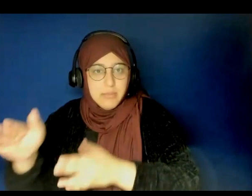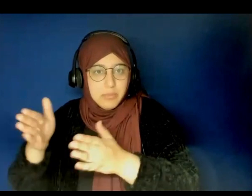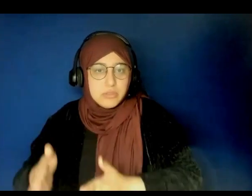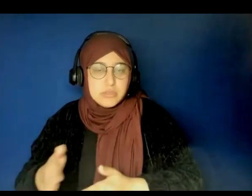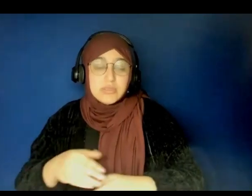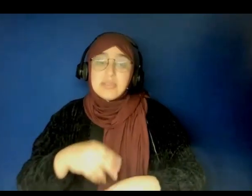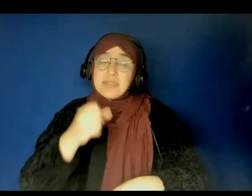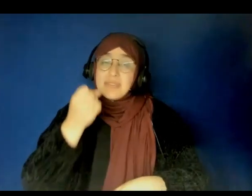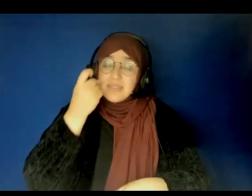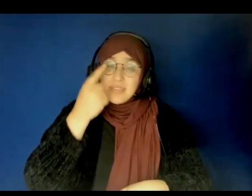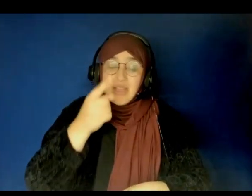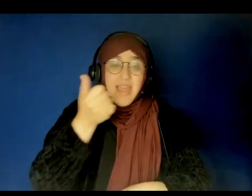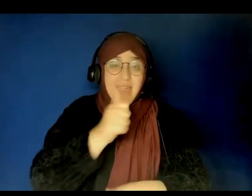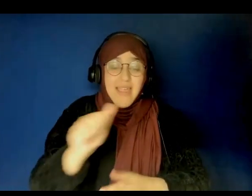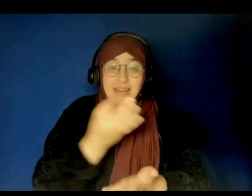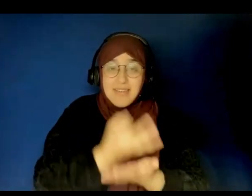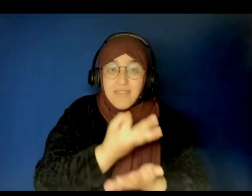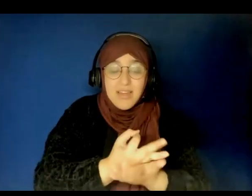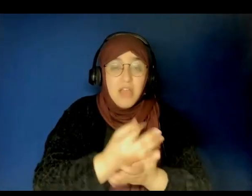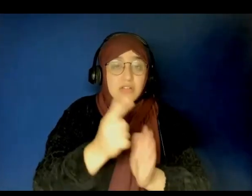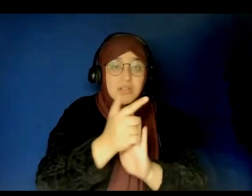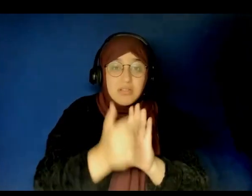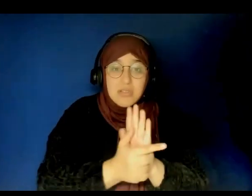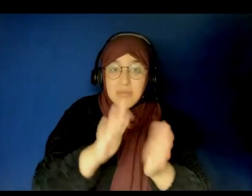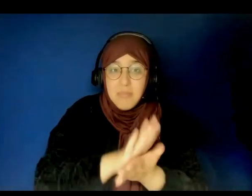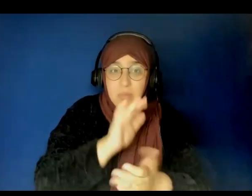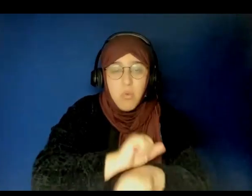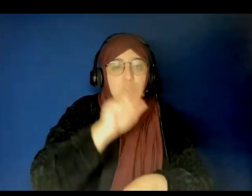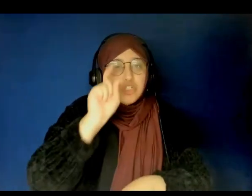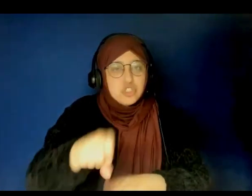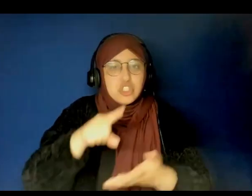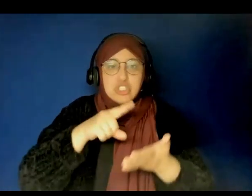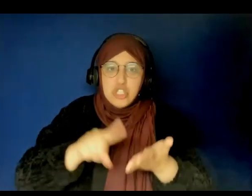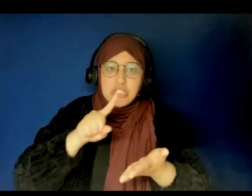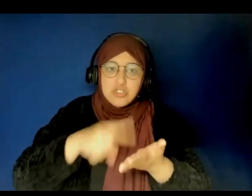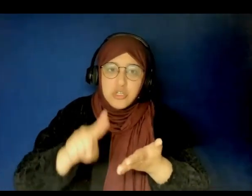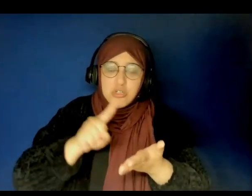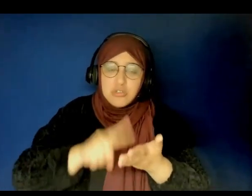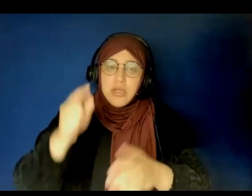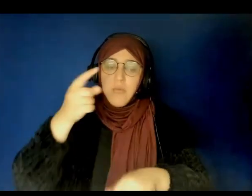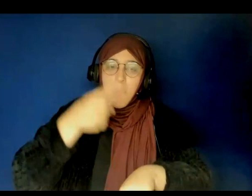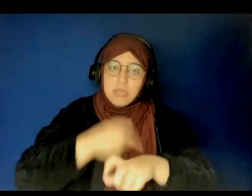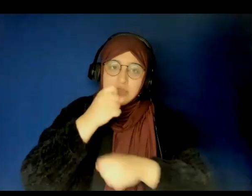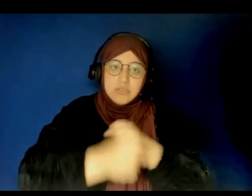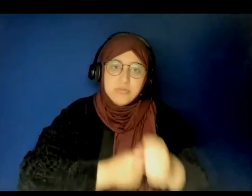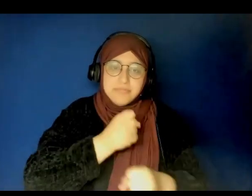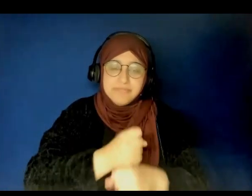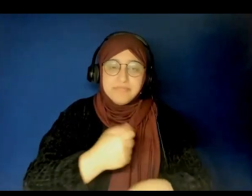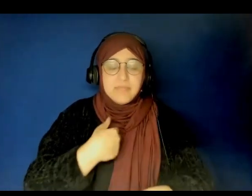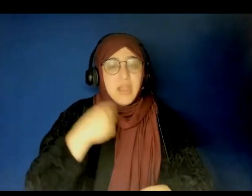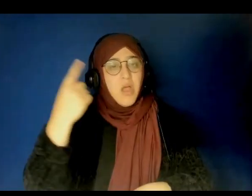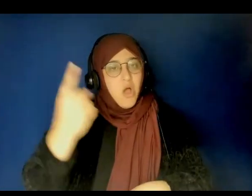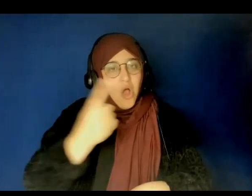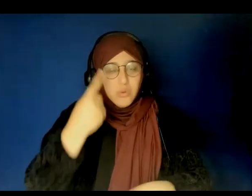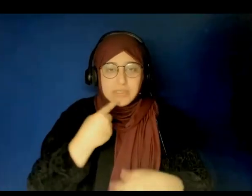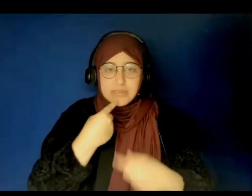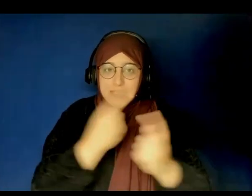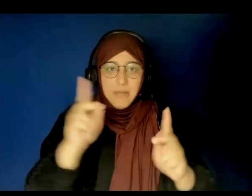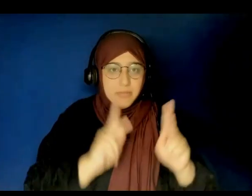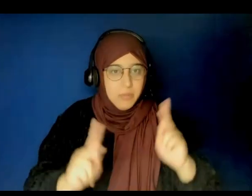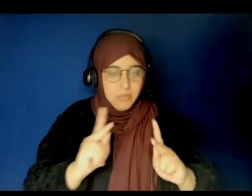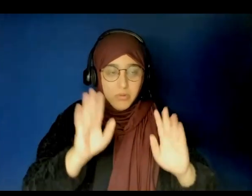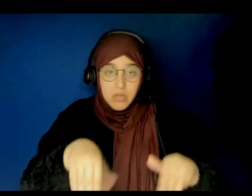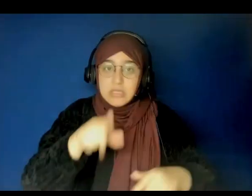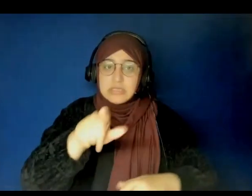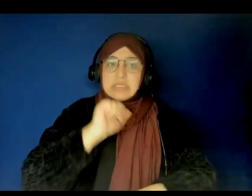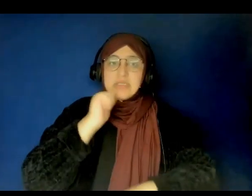be checked in on once a year. So what I tell people is set an anniversary for yourself. Even if it means you just open up your will and you